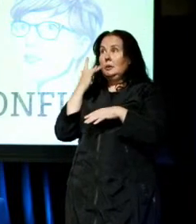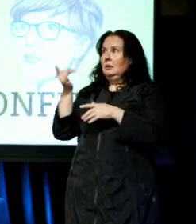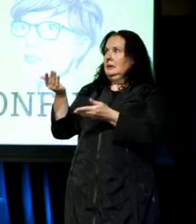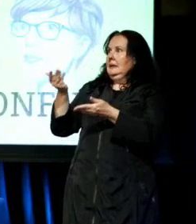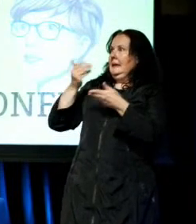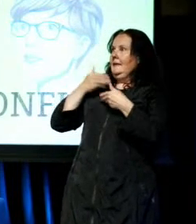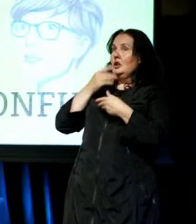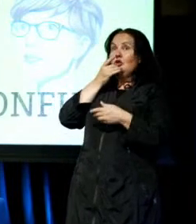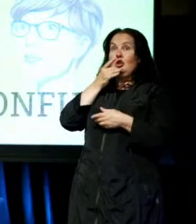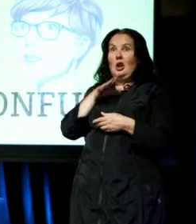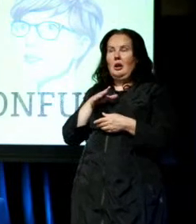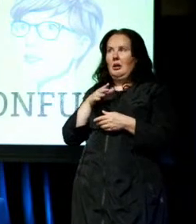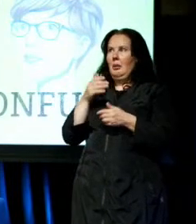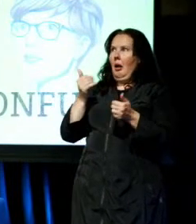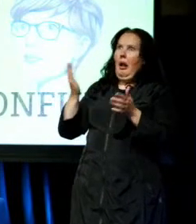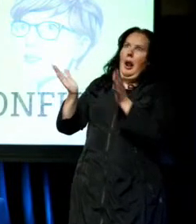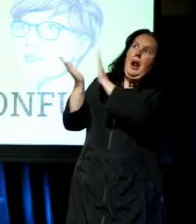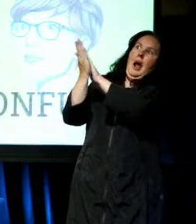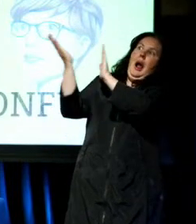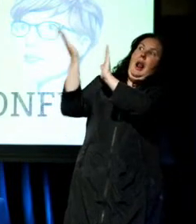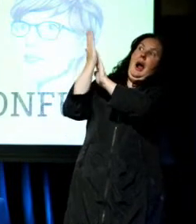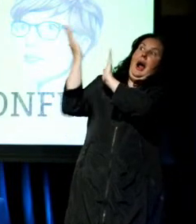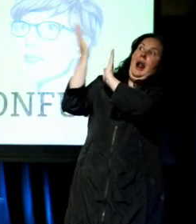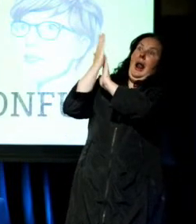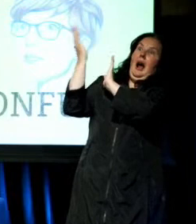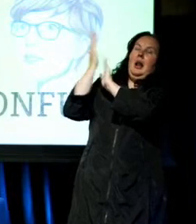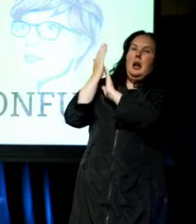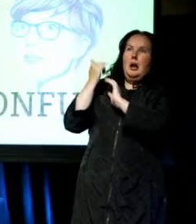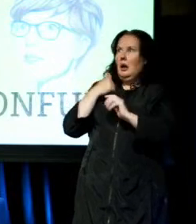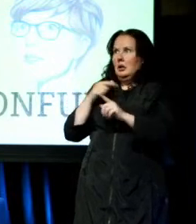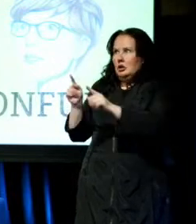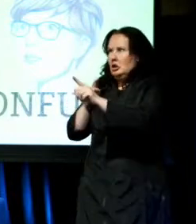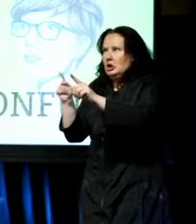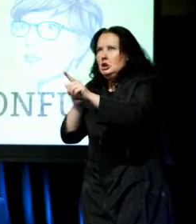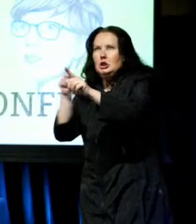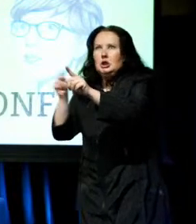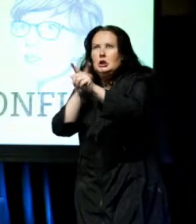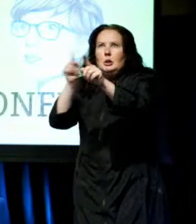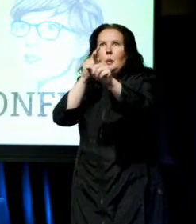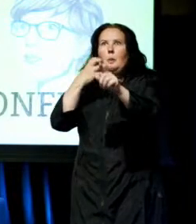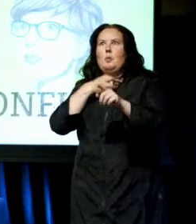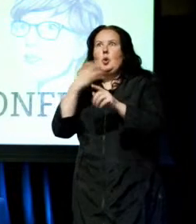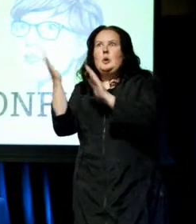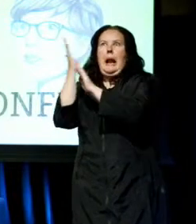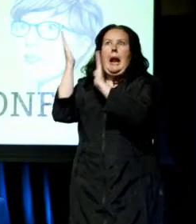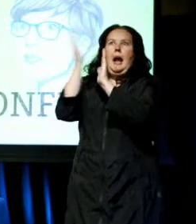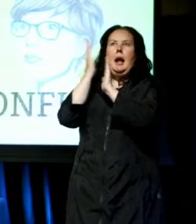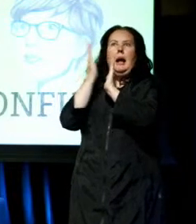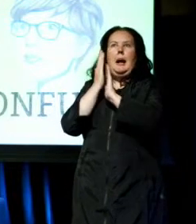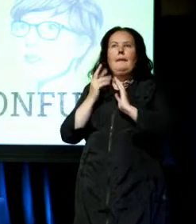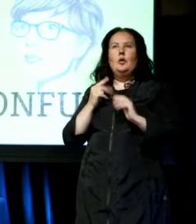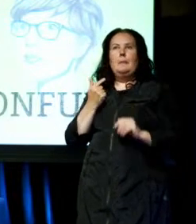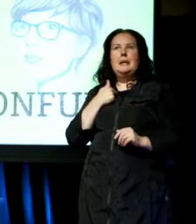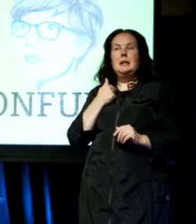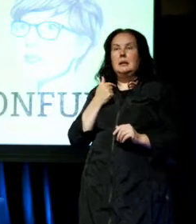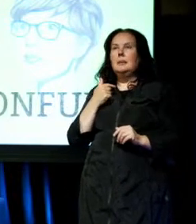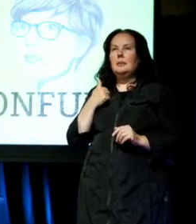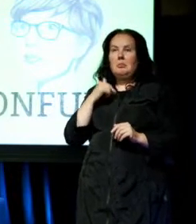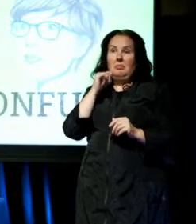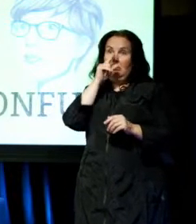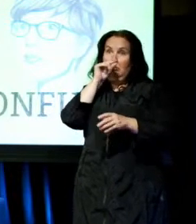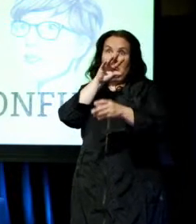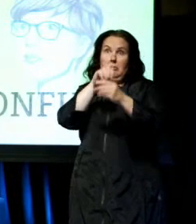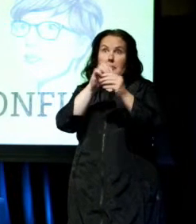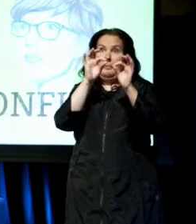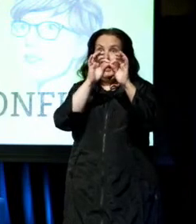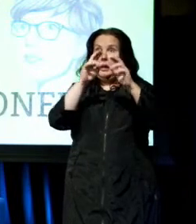validation early on, they are going to chase that for the rest of their life, which sort of made me be like, I can probably do a BFA and